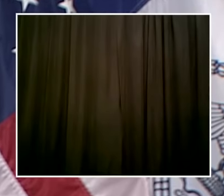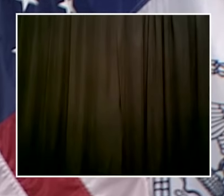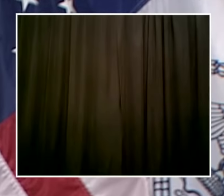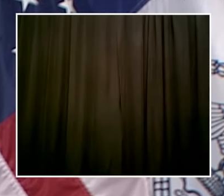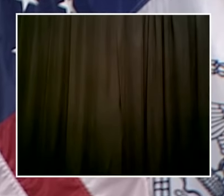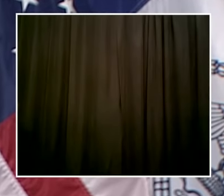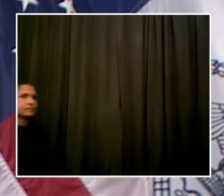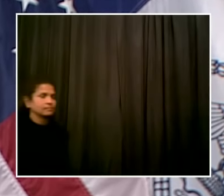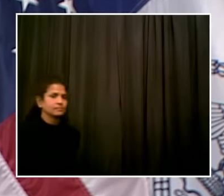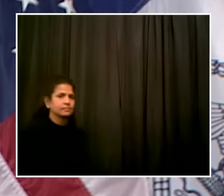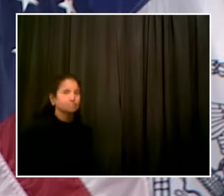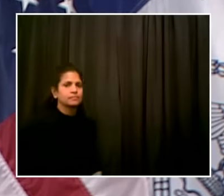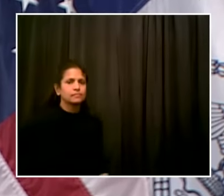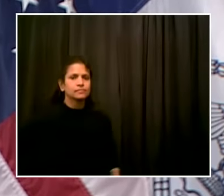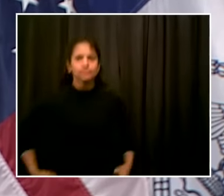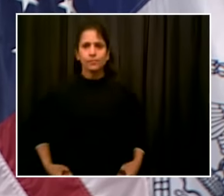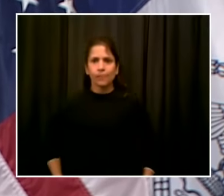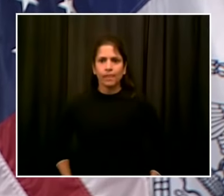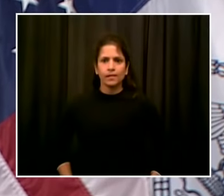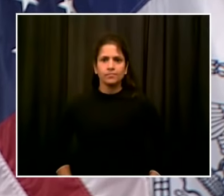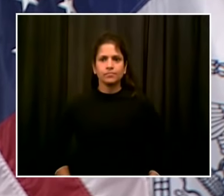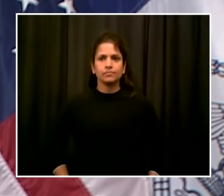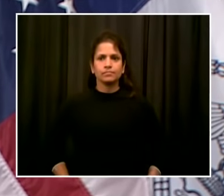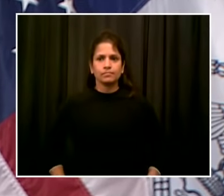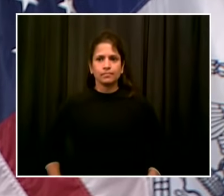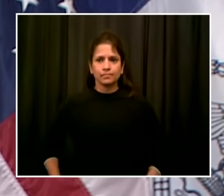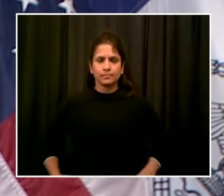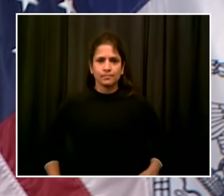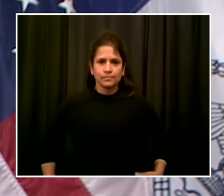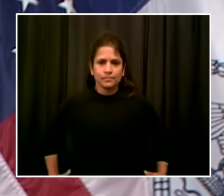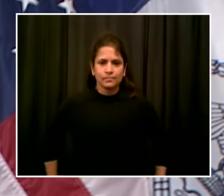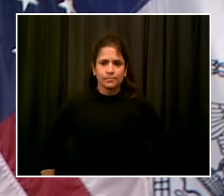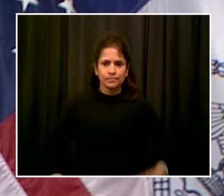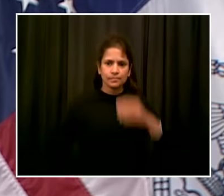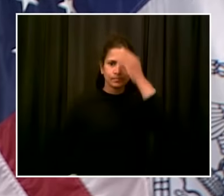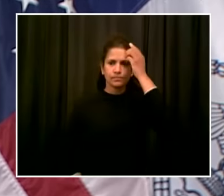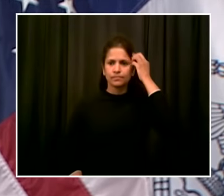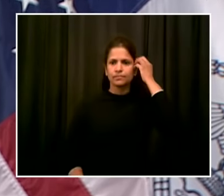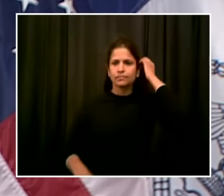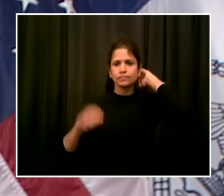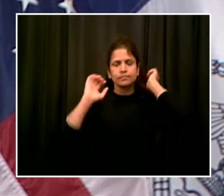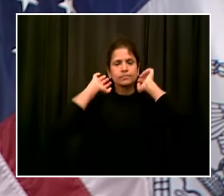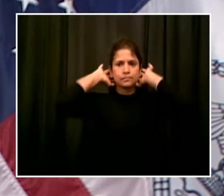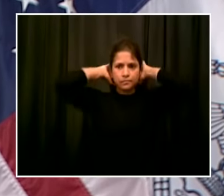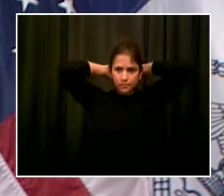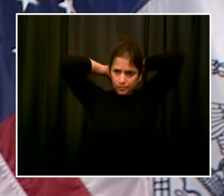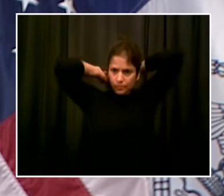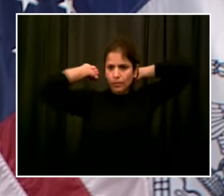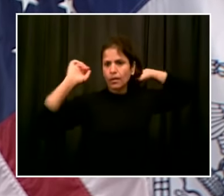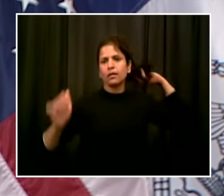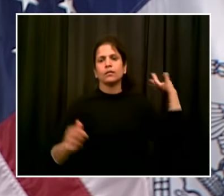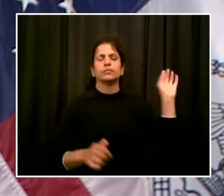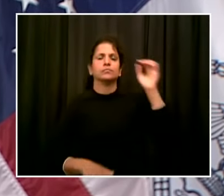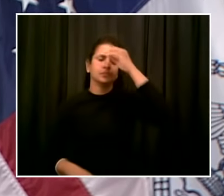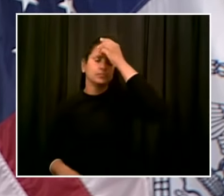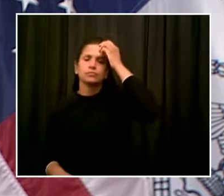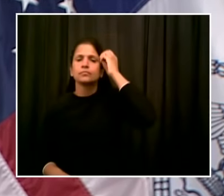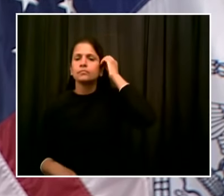estarán abiertos hoy. Todos los que visiten los centros tienen que